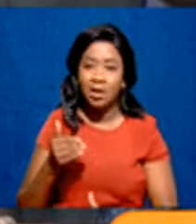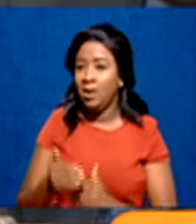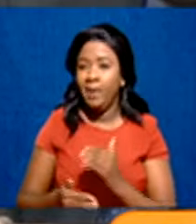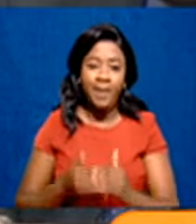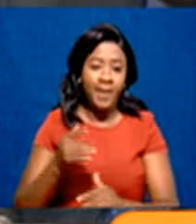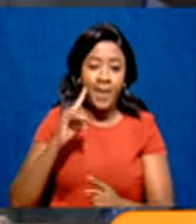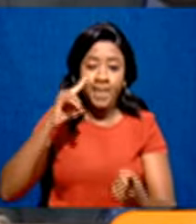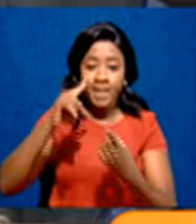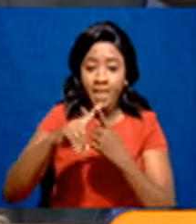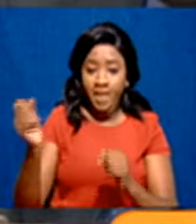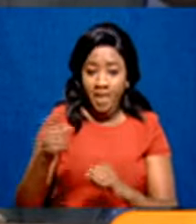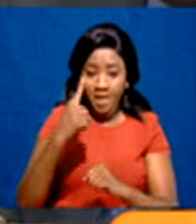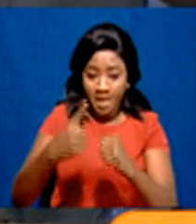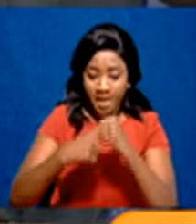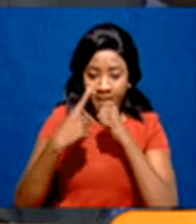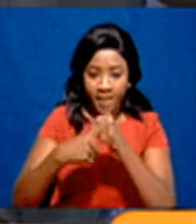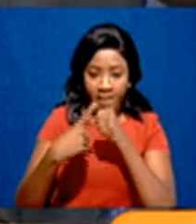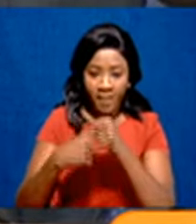up to June.